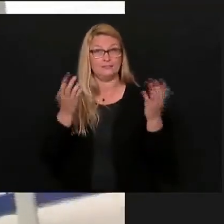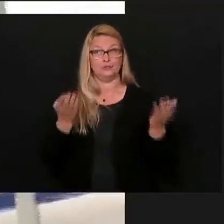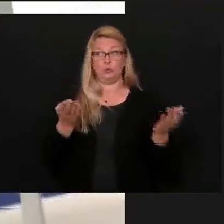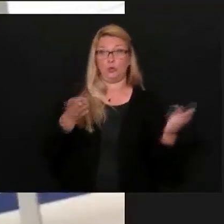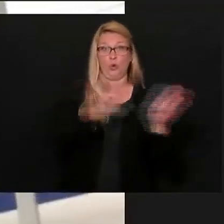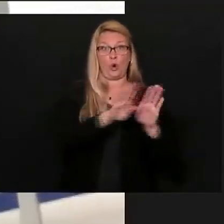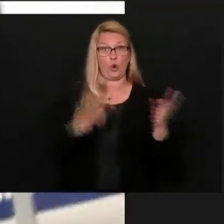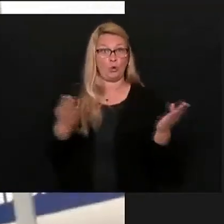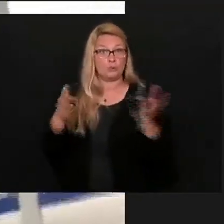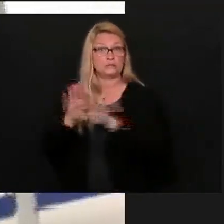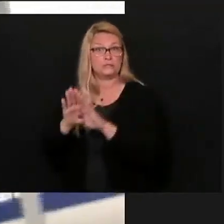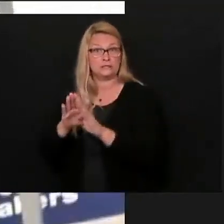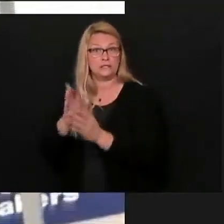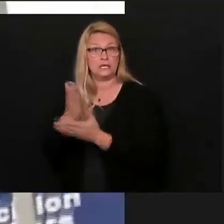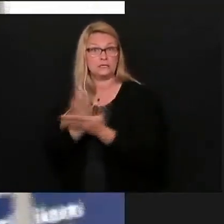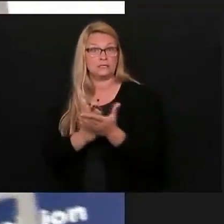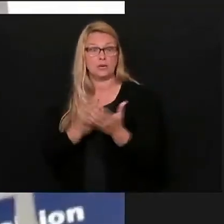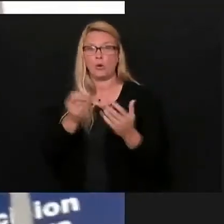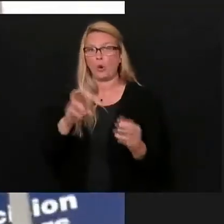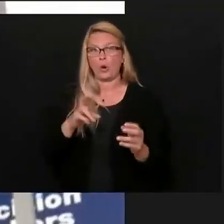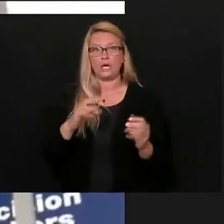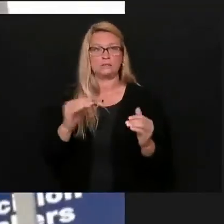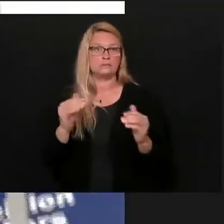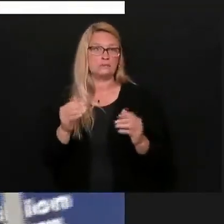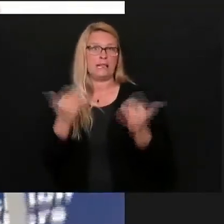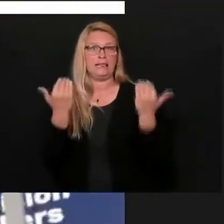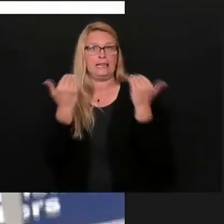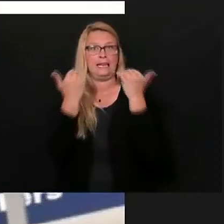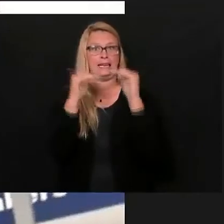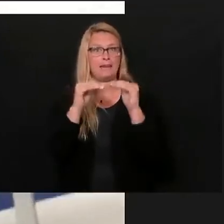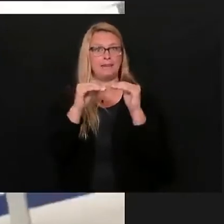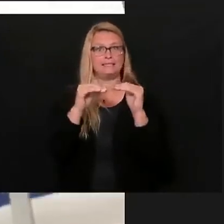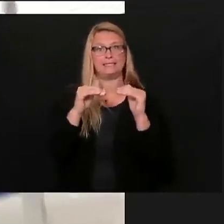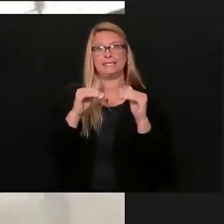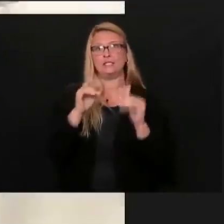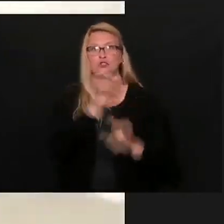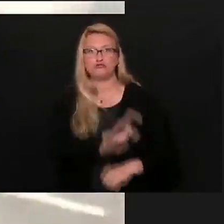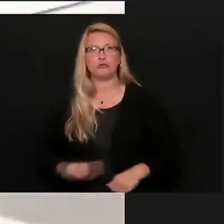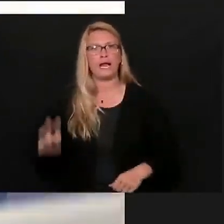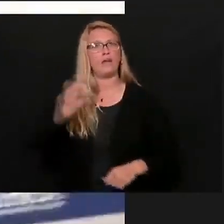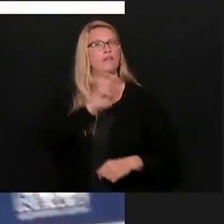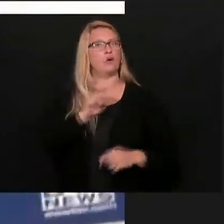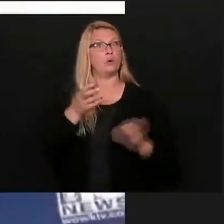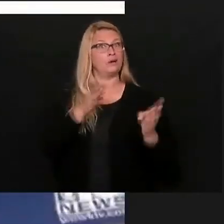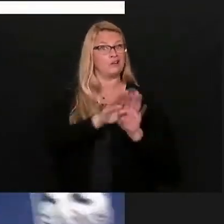state, restricting travel, bars and restaurants? I mean, what's on the table?